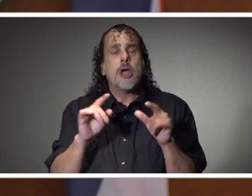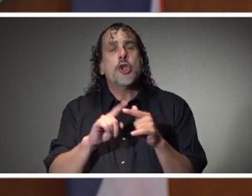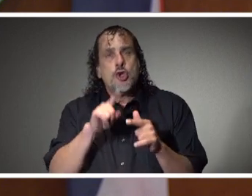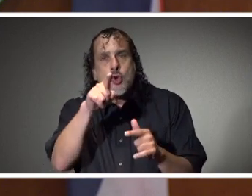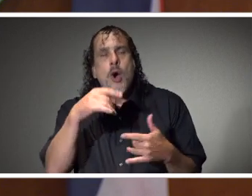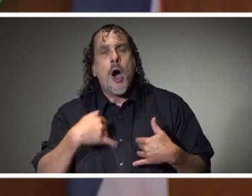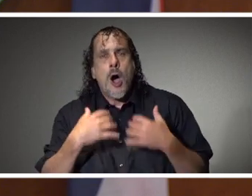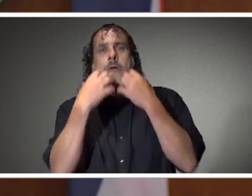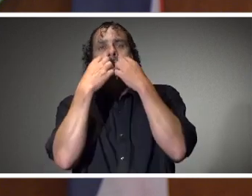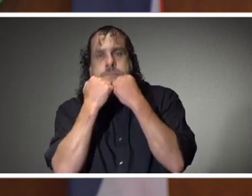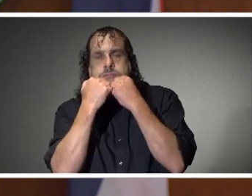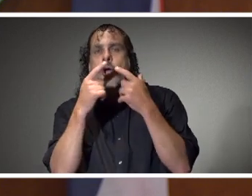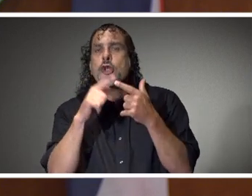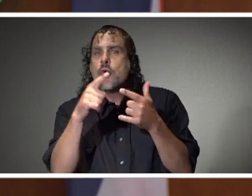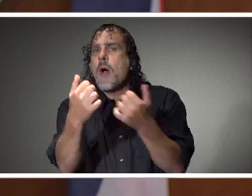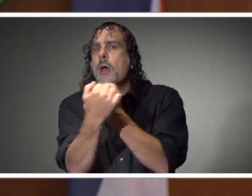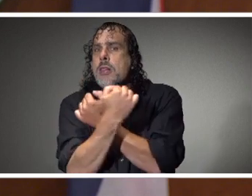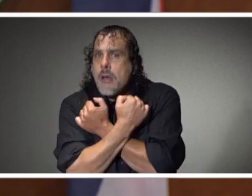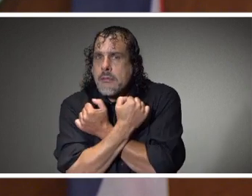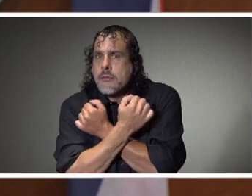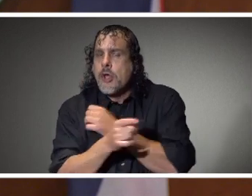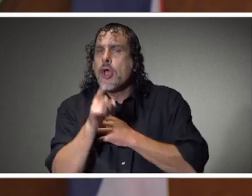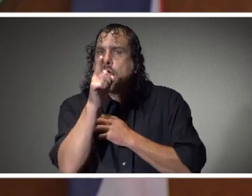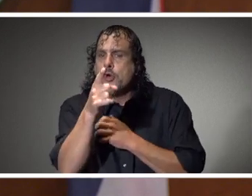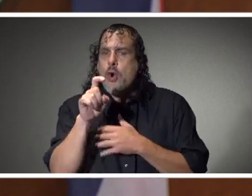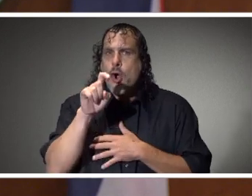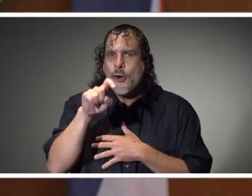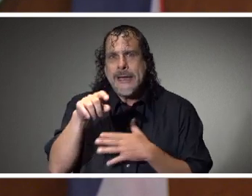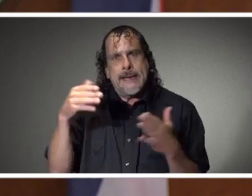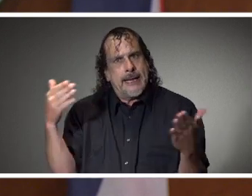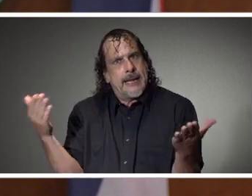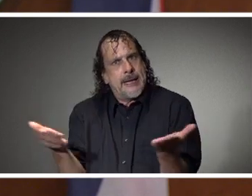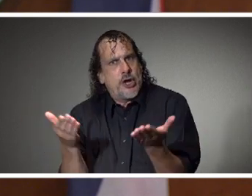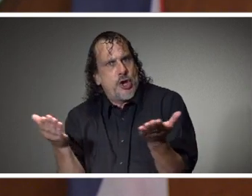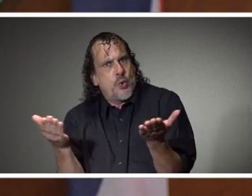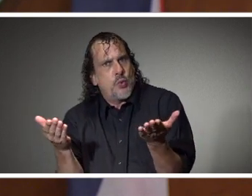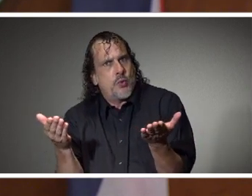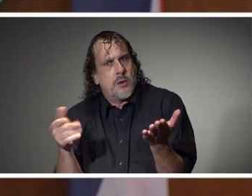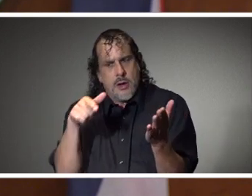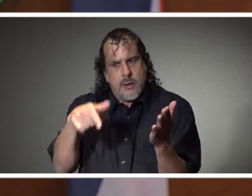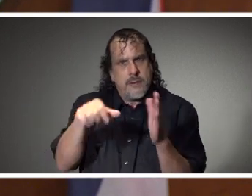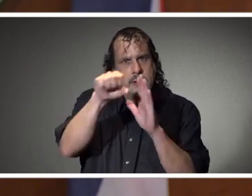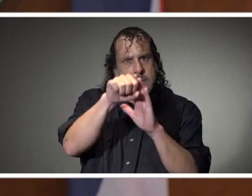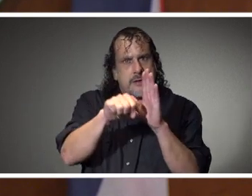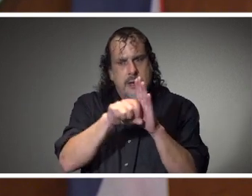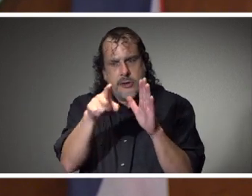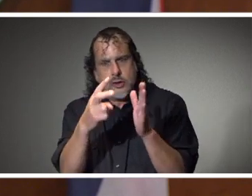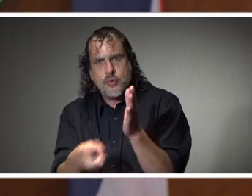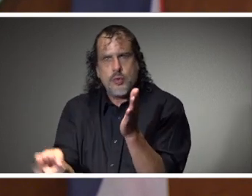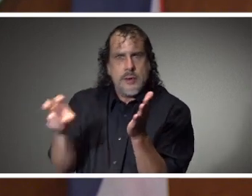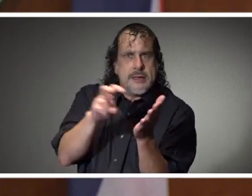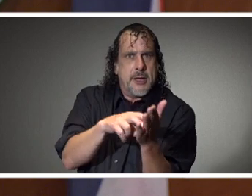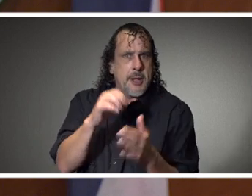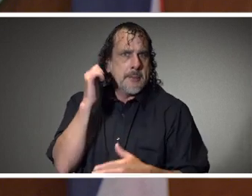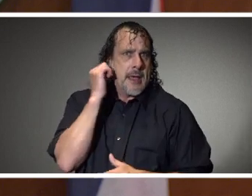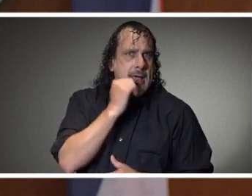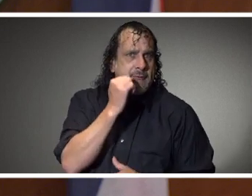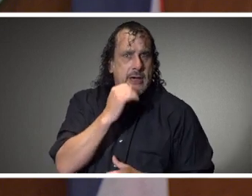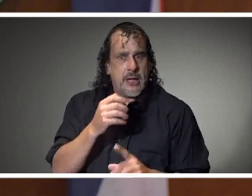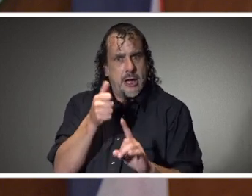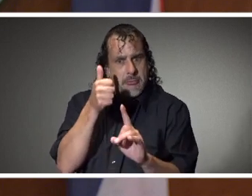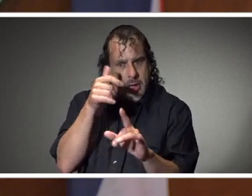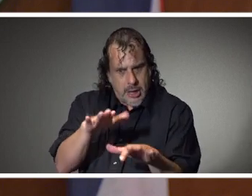loved. You are needed. This state needs you to get up every day and be